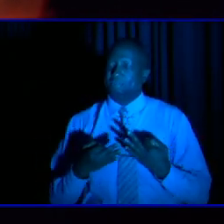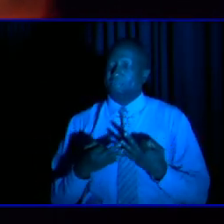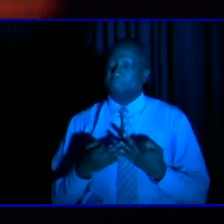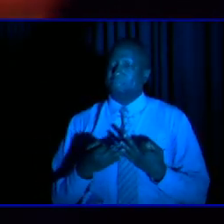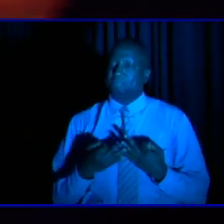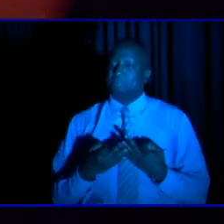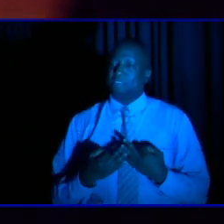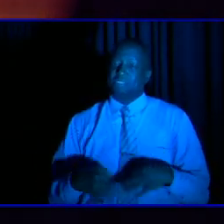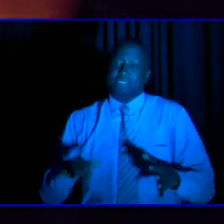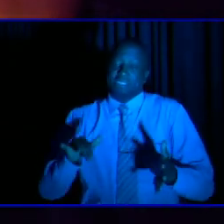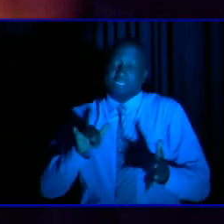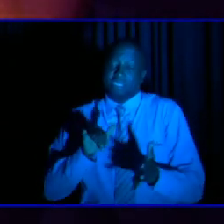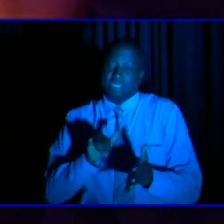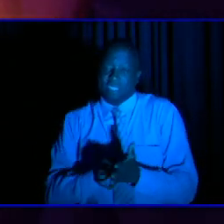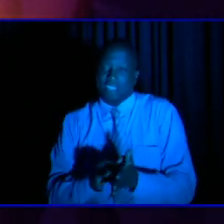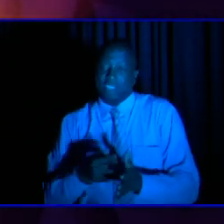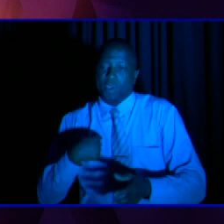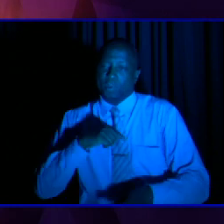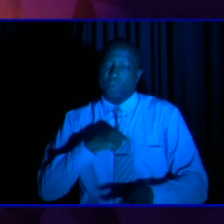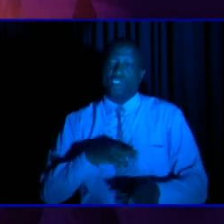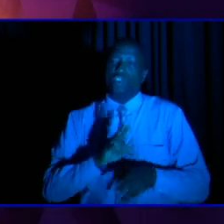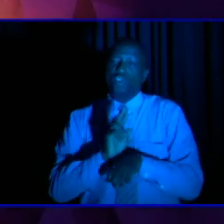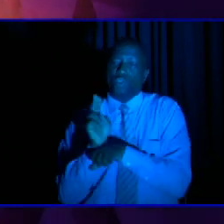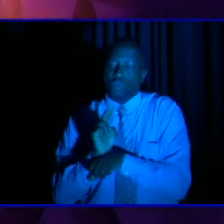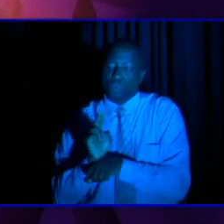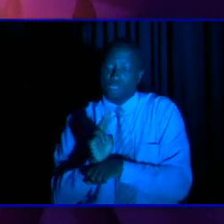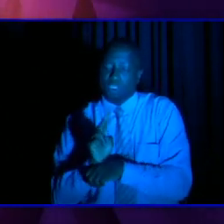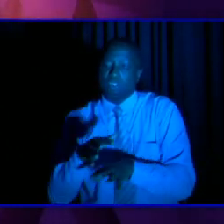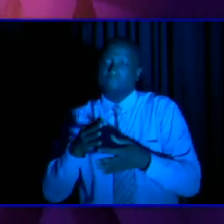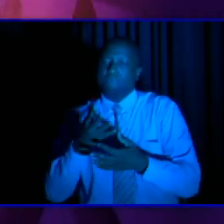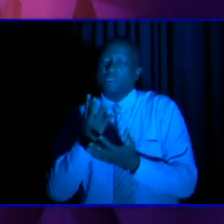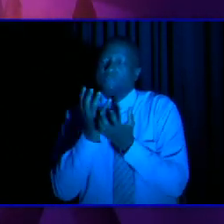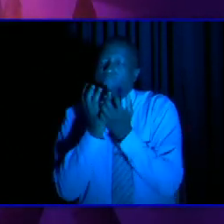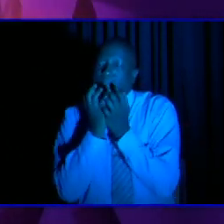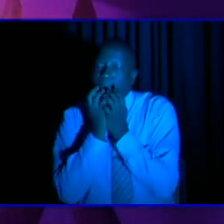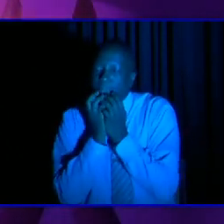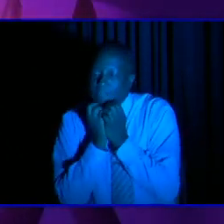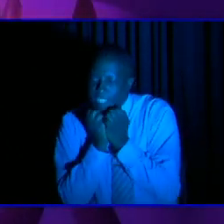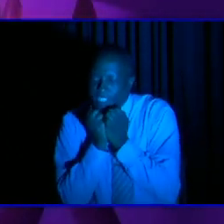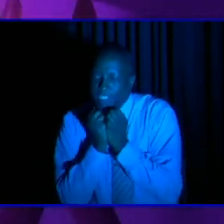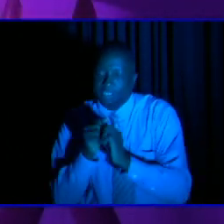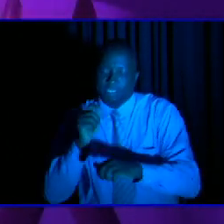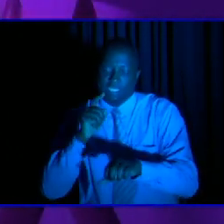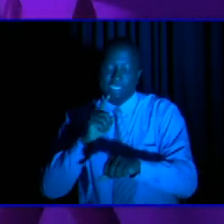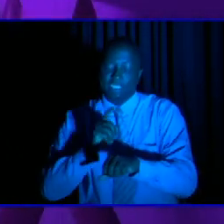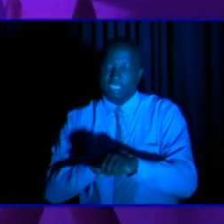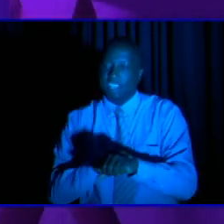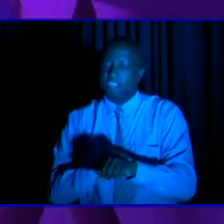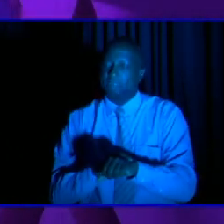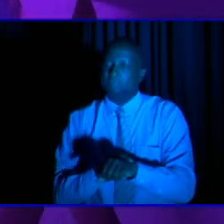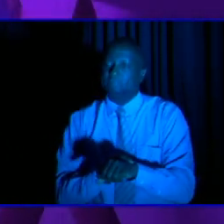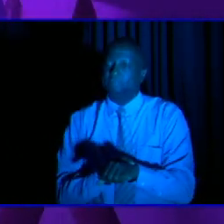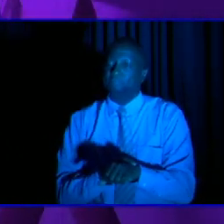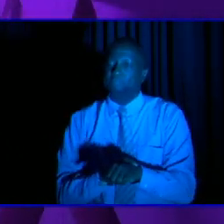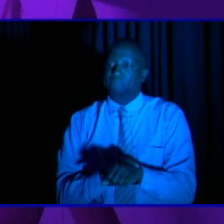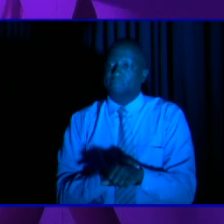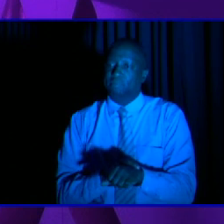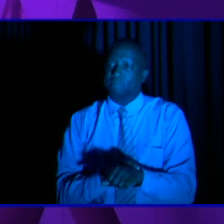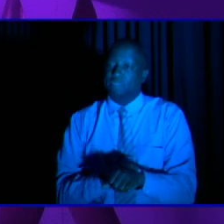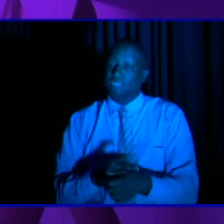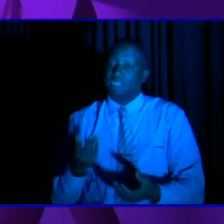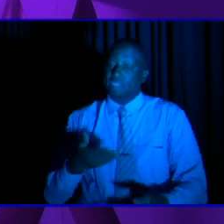may utilize these precious moments. Lord, we're lazy. There are times we wake